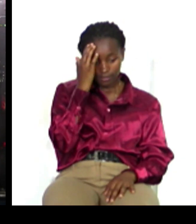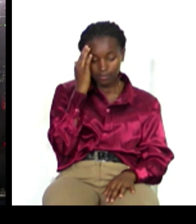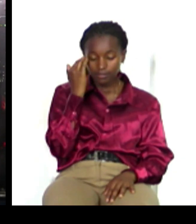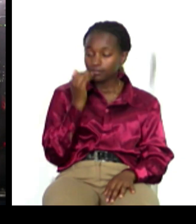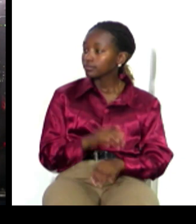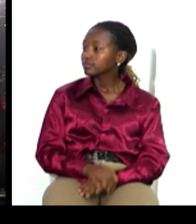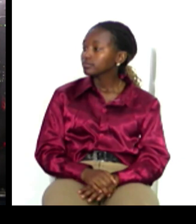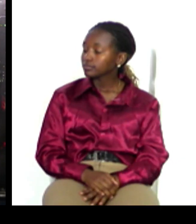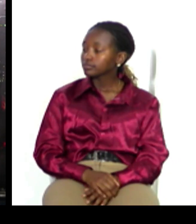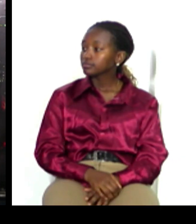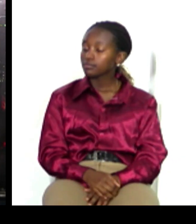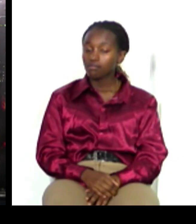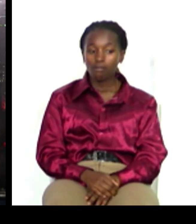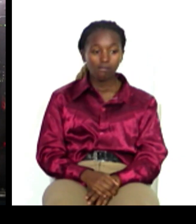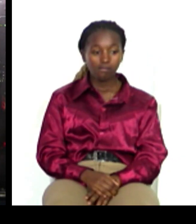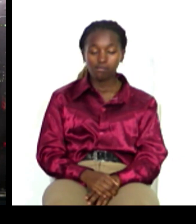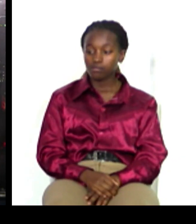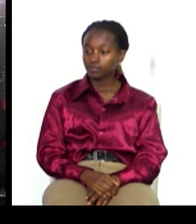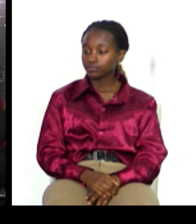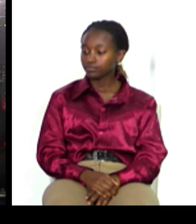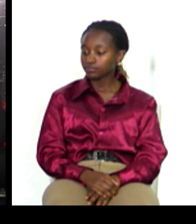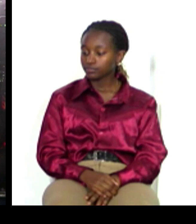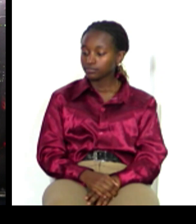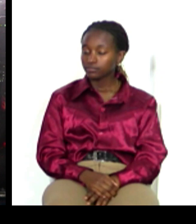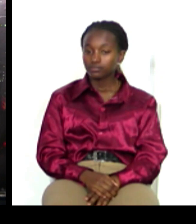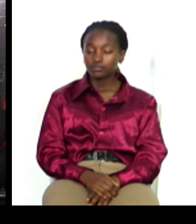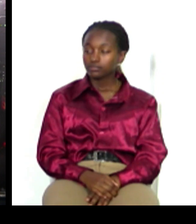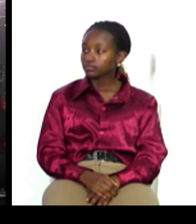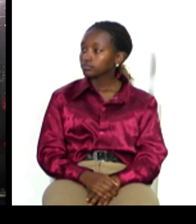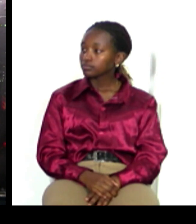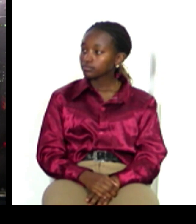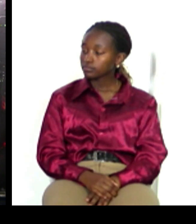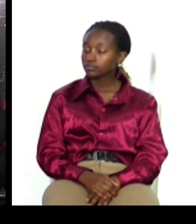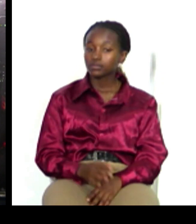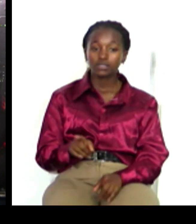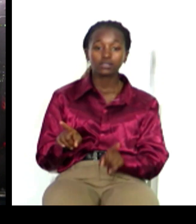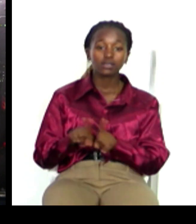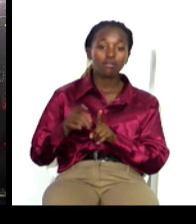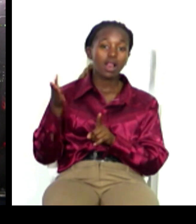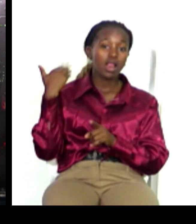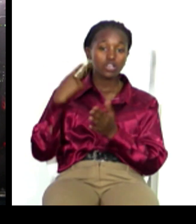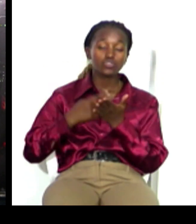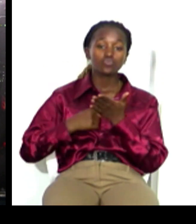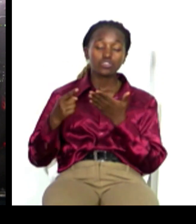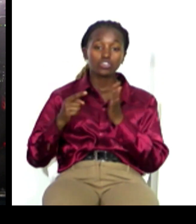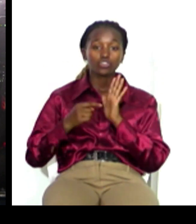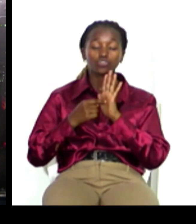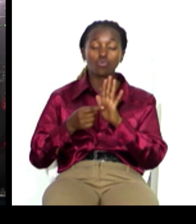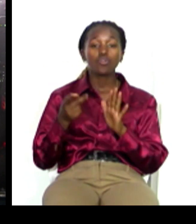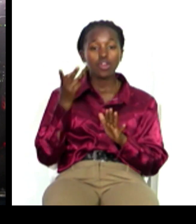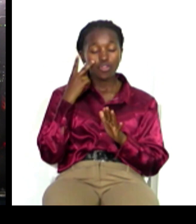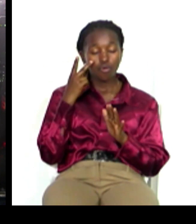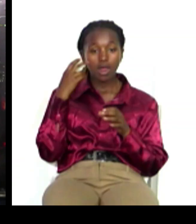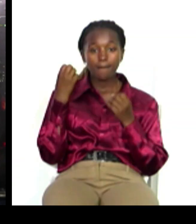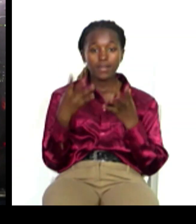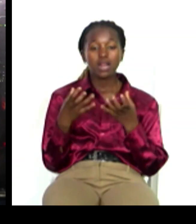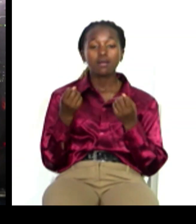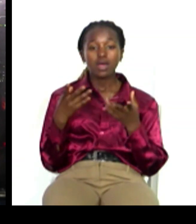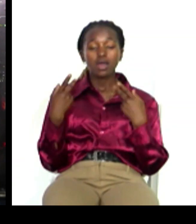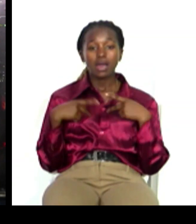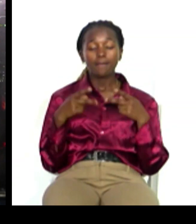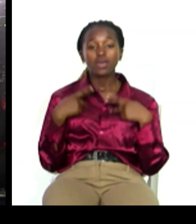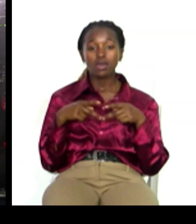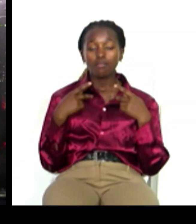But anyway, yeah. Those are some of the. By the way, last week's show, yeah. so so many viewers, a lot of